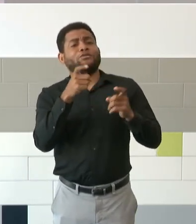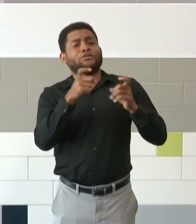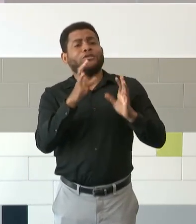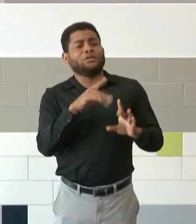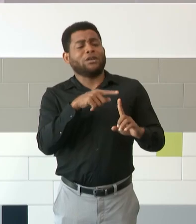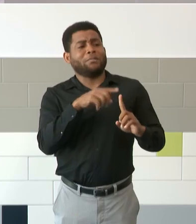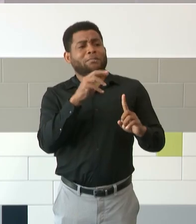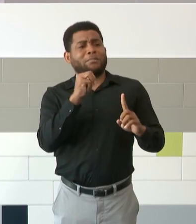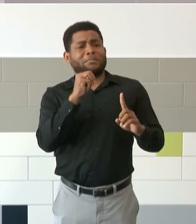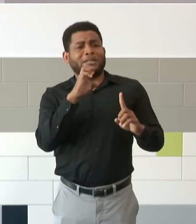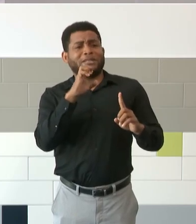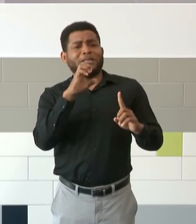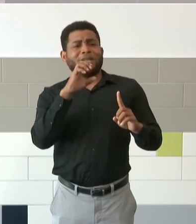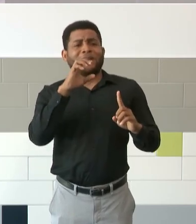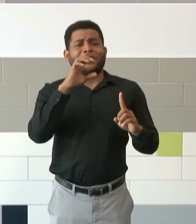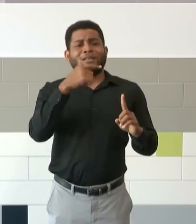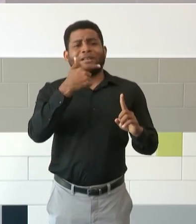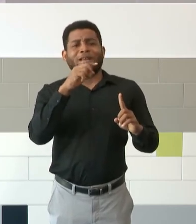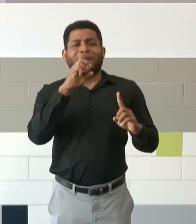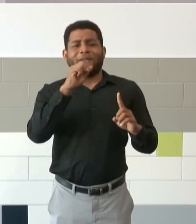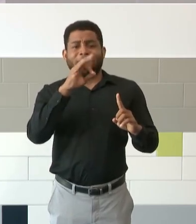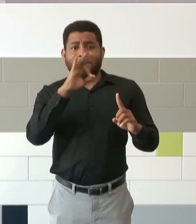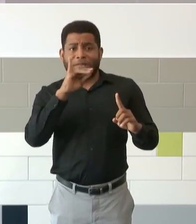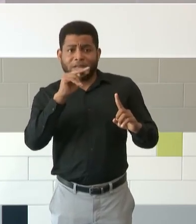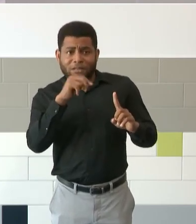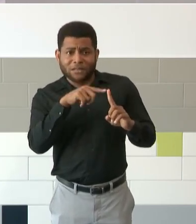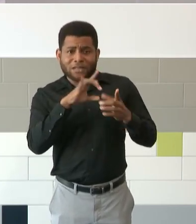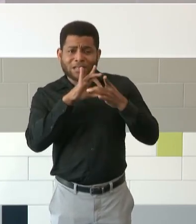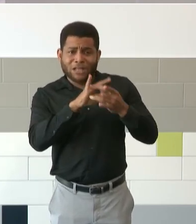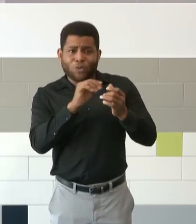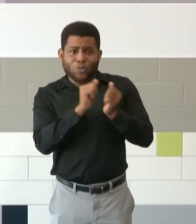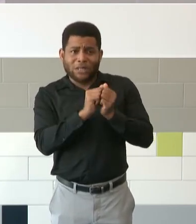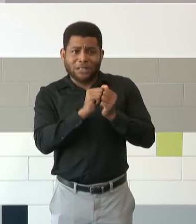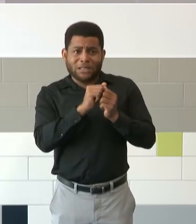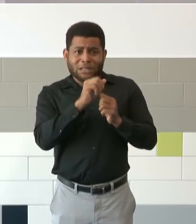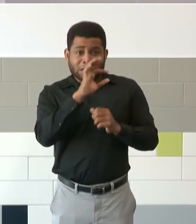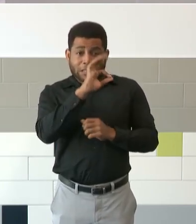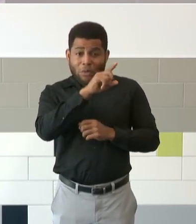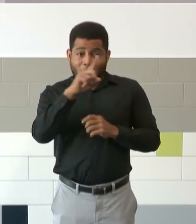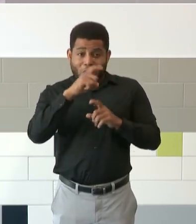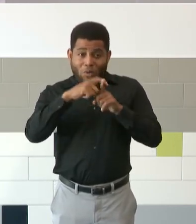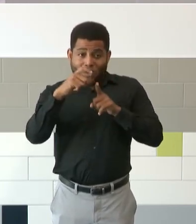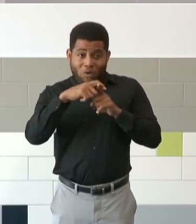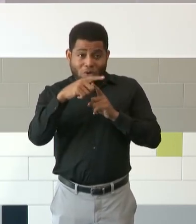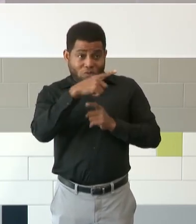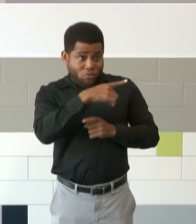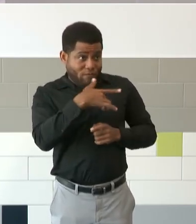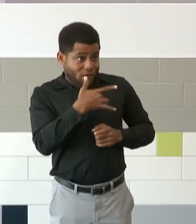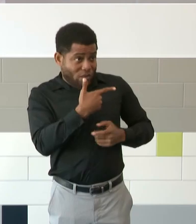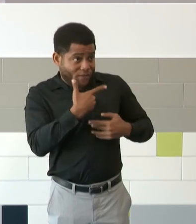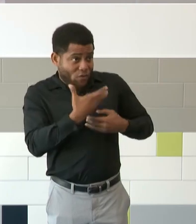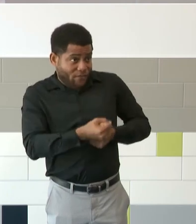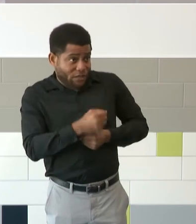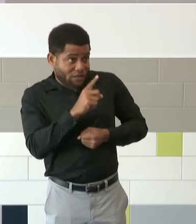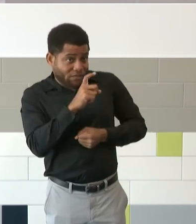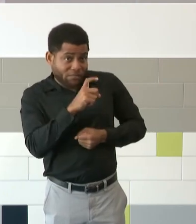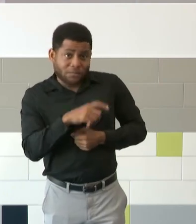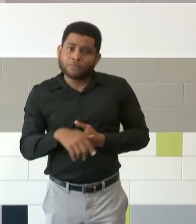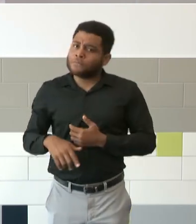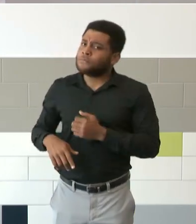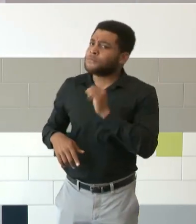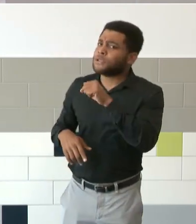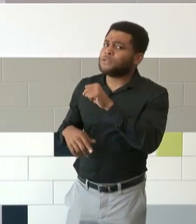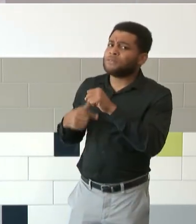So I've toured OUC a couple of different times, and I actually have a lot of confidence in